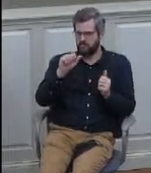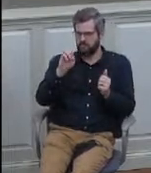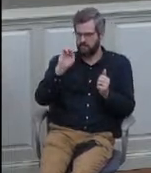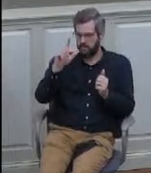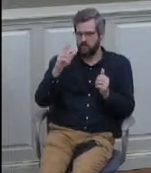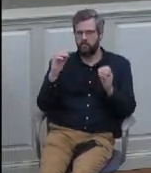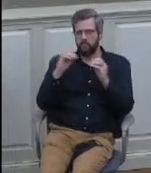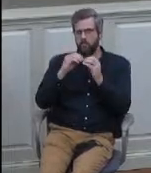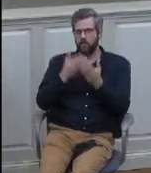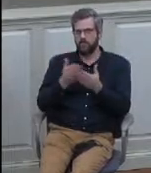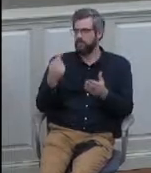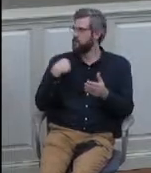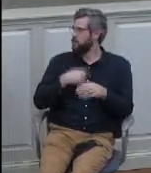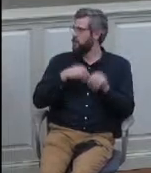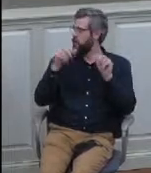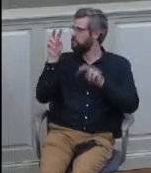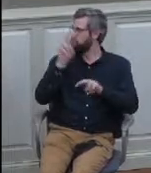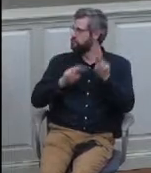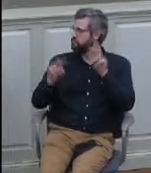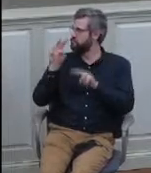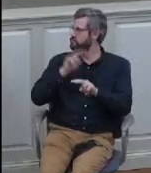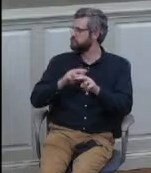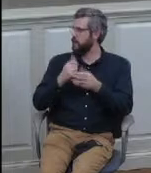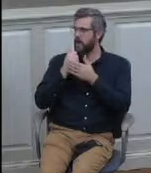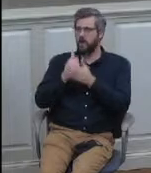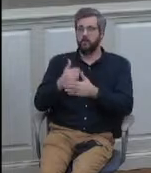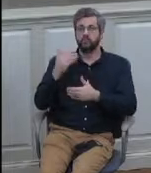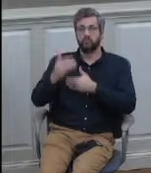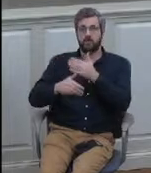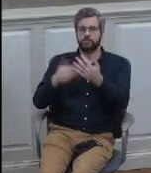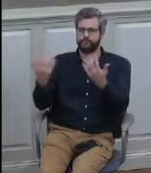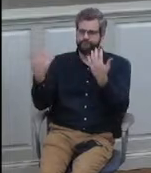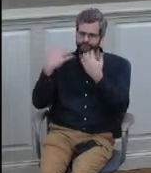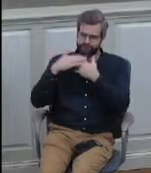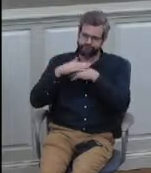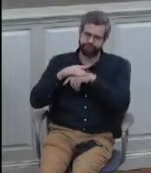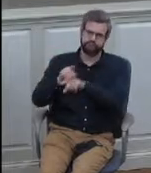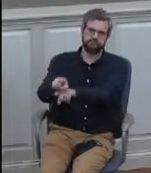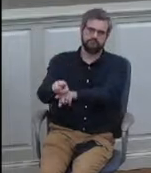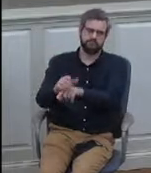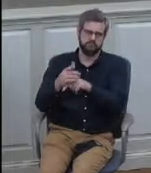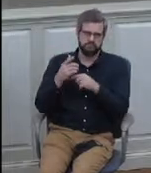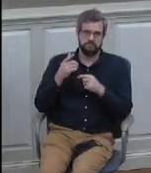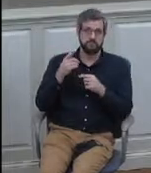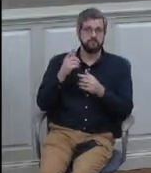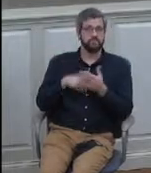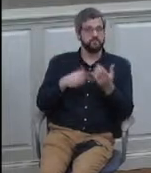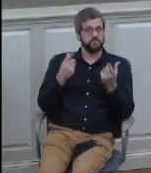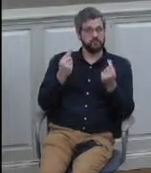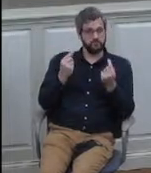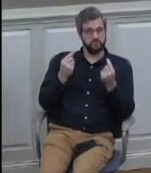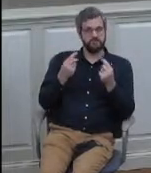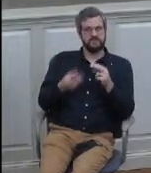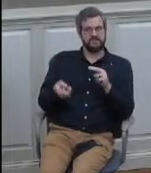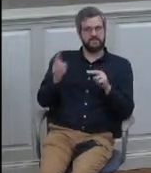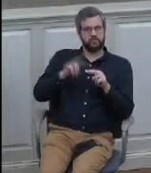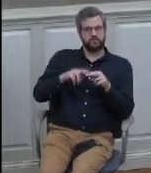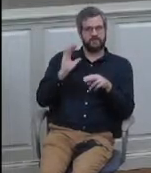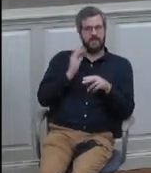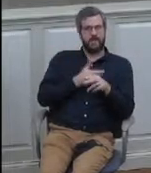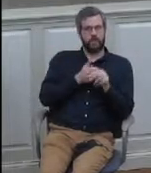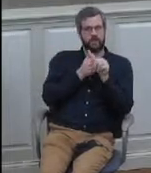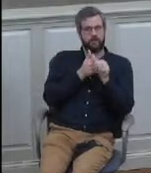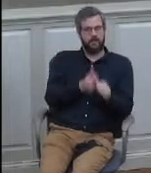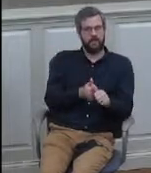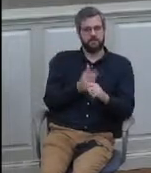think we can look at with streamlining our process procedures. What that will do is it will increase the city's compliance as